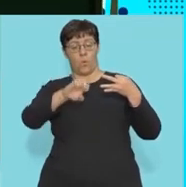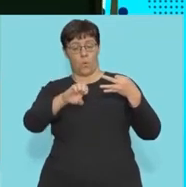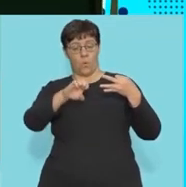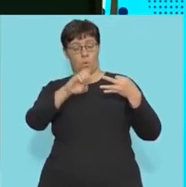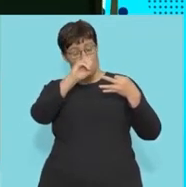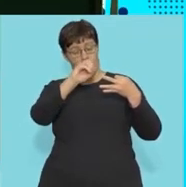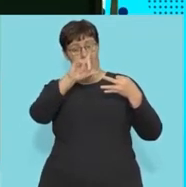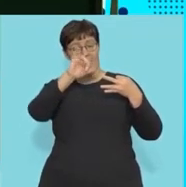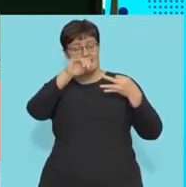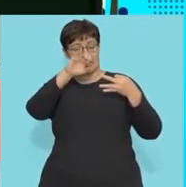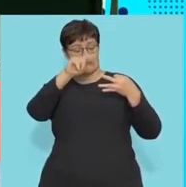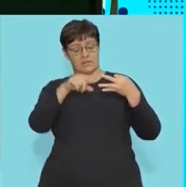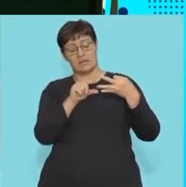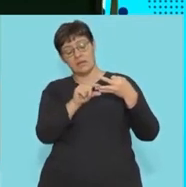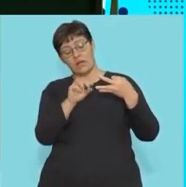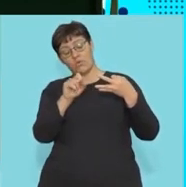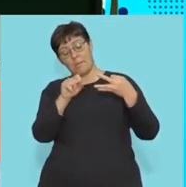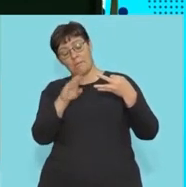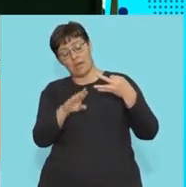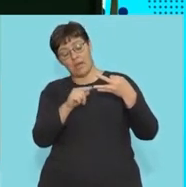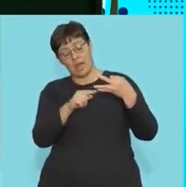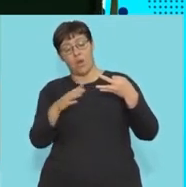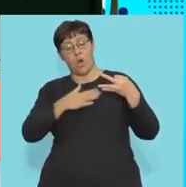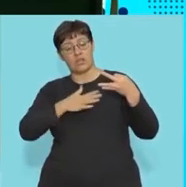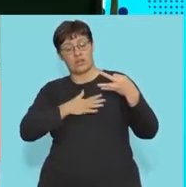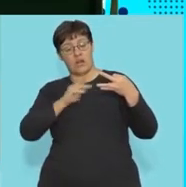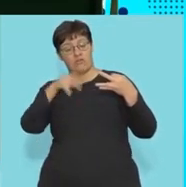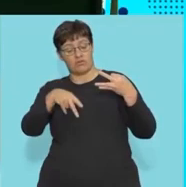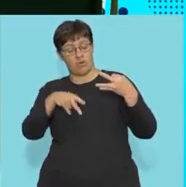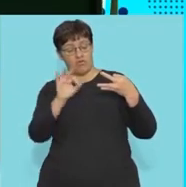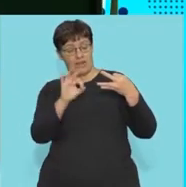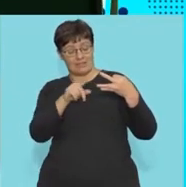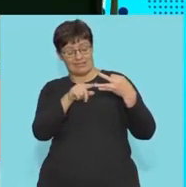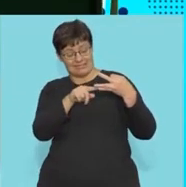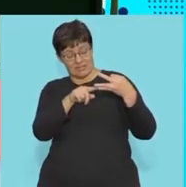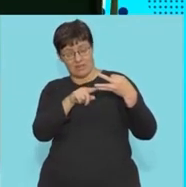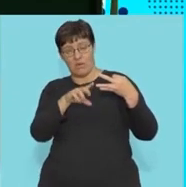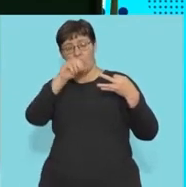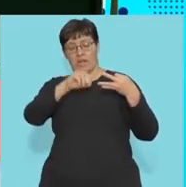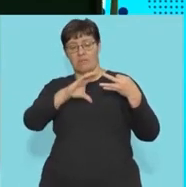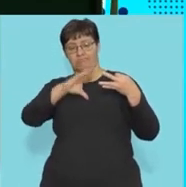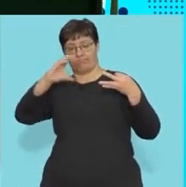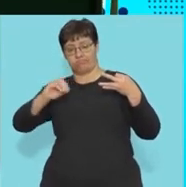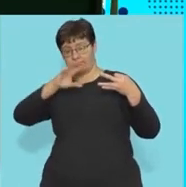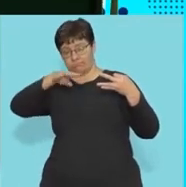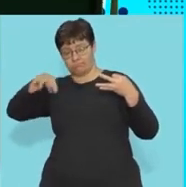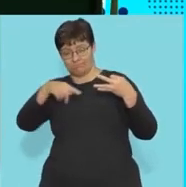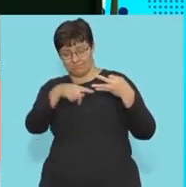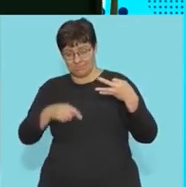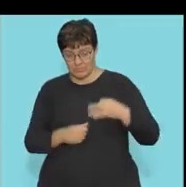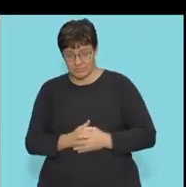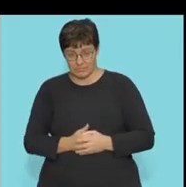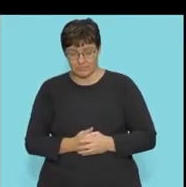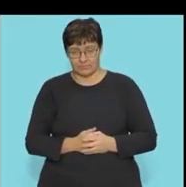glycolysis. The next 2, which are the Krebs cycle and oxidative phosphorylation, take place within the mitochondria.